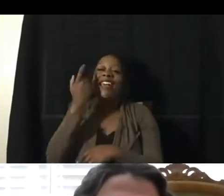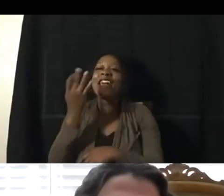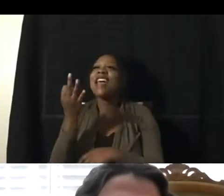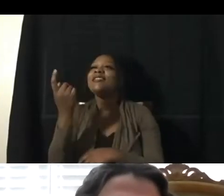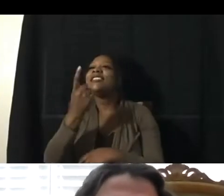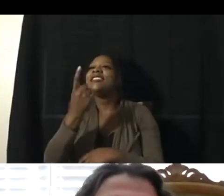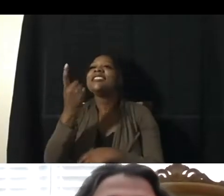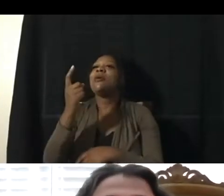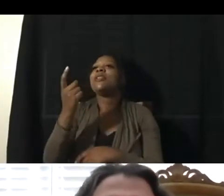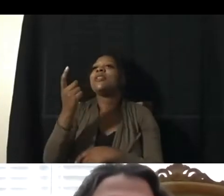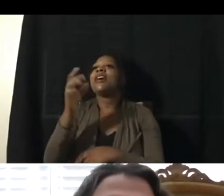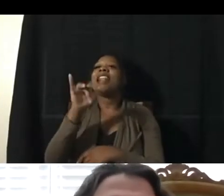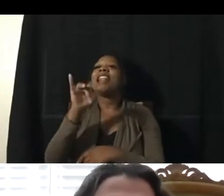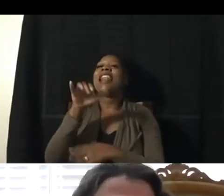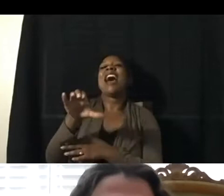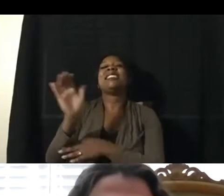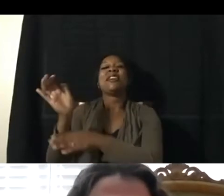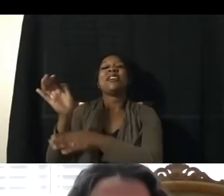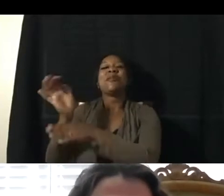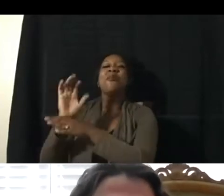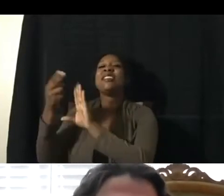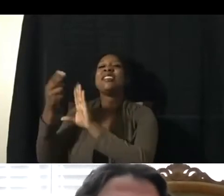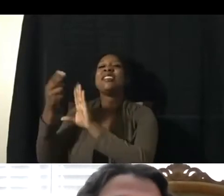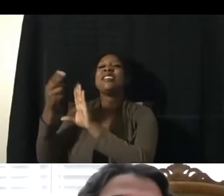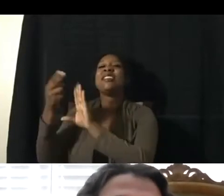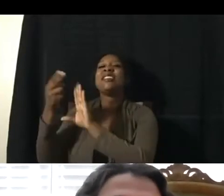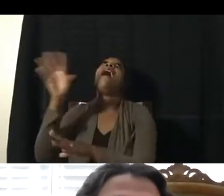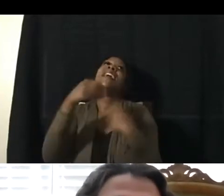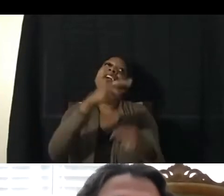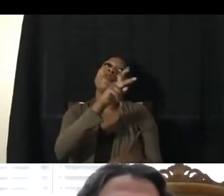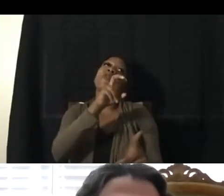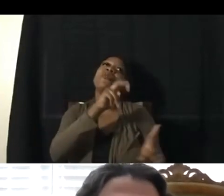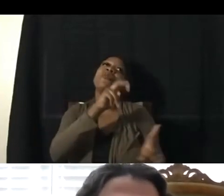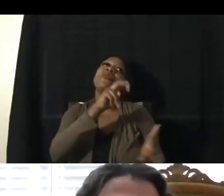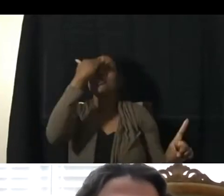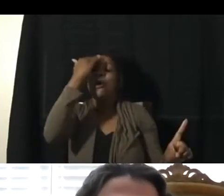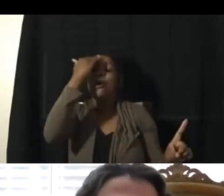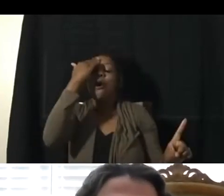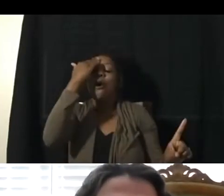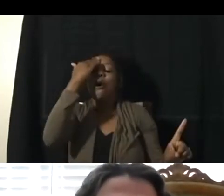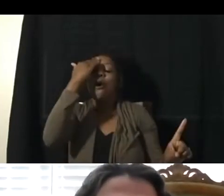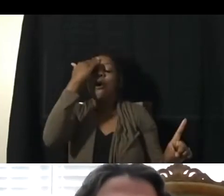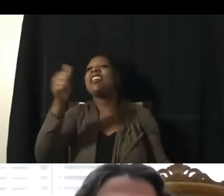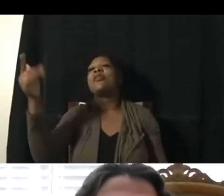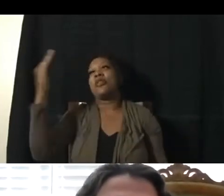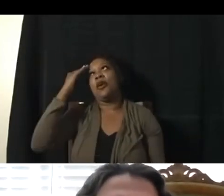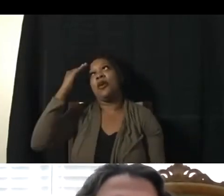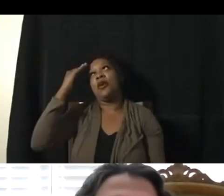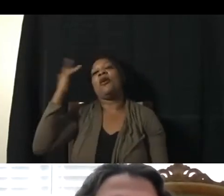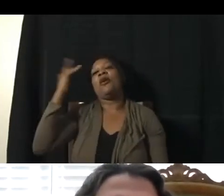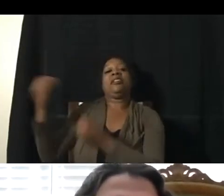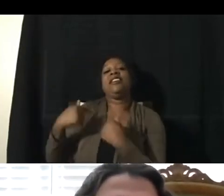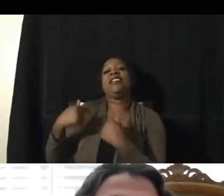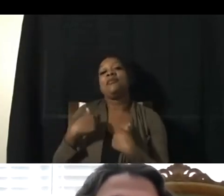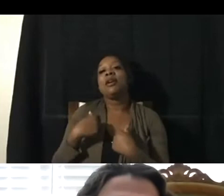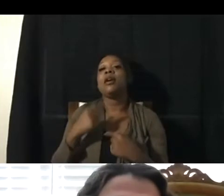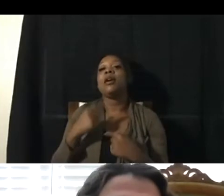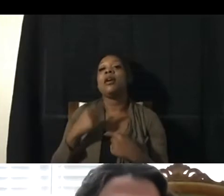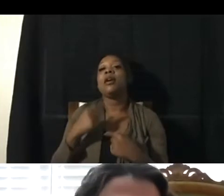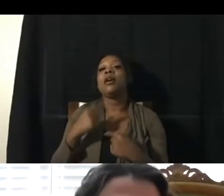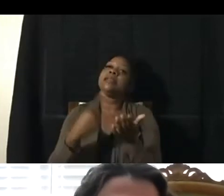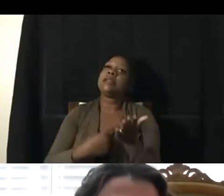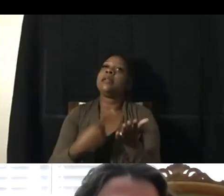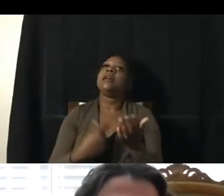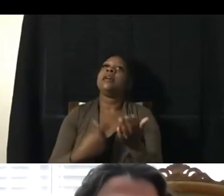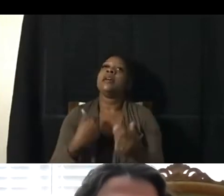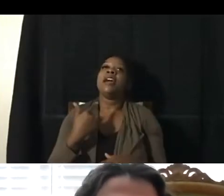understand. Or if it's something else, they know what to send me. But there definitely comes, a point where I do get asked